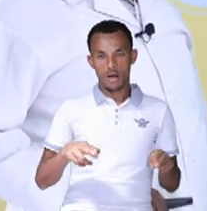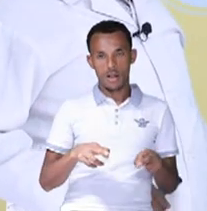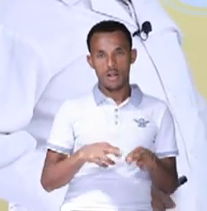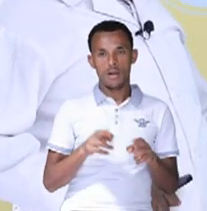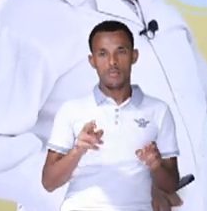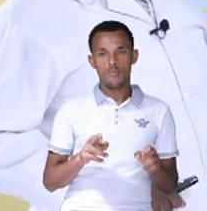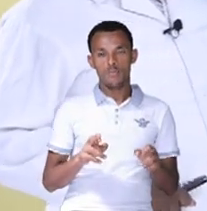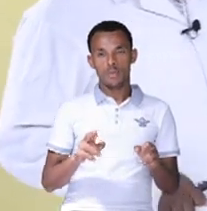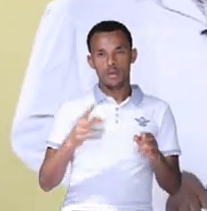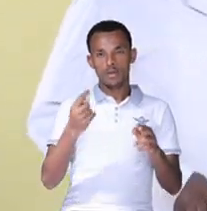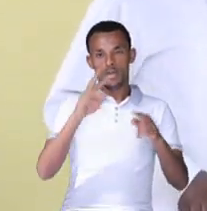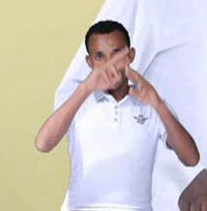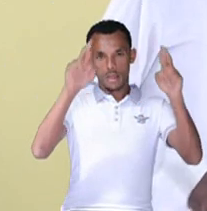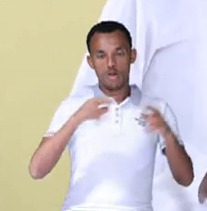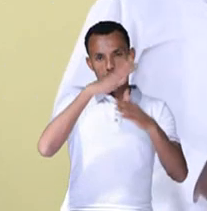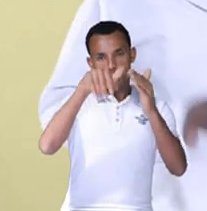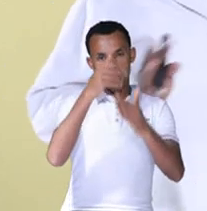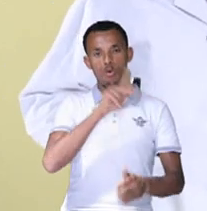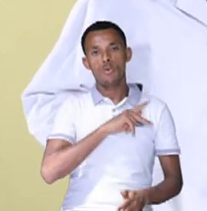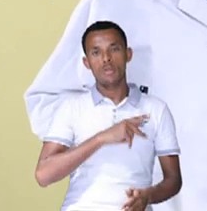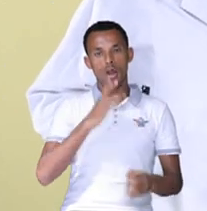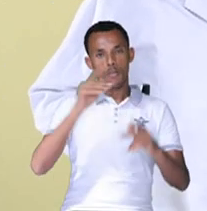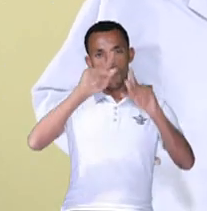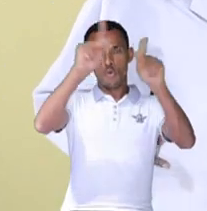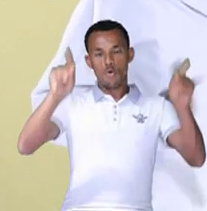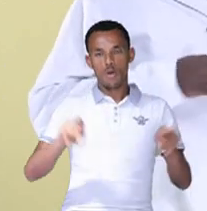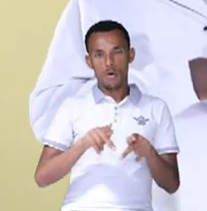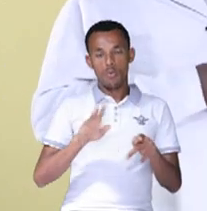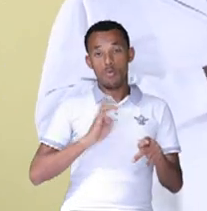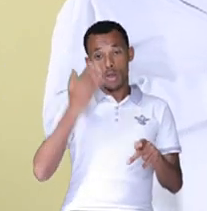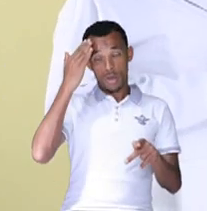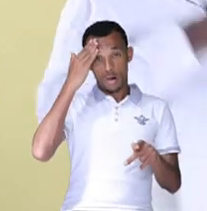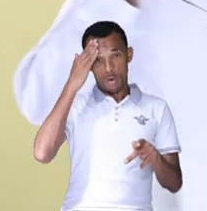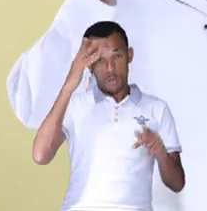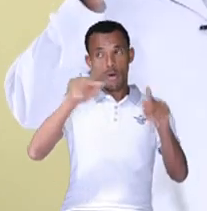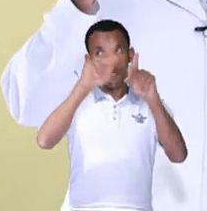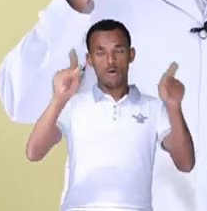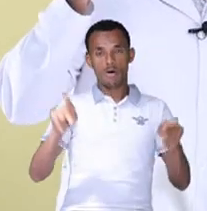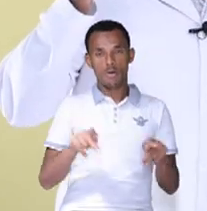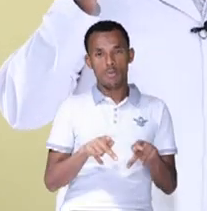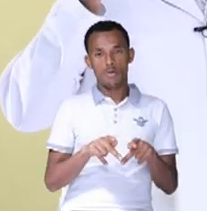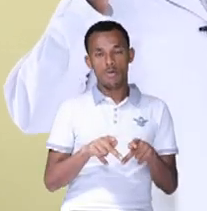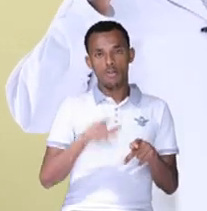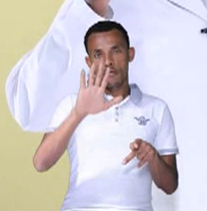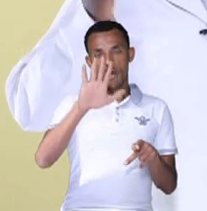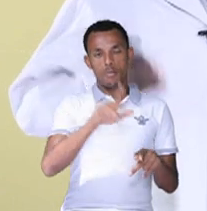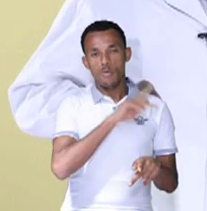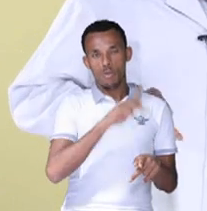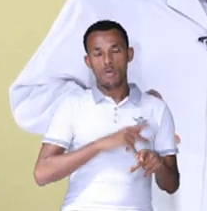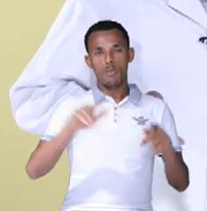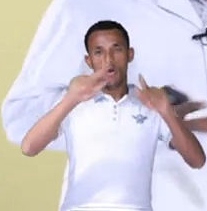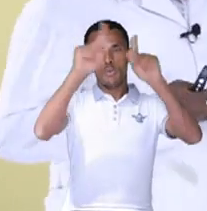rectangle. The rectangle has all the property of a parallelogram. We know previously all the 5 property of